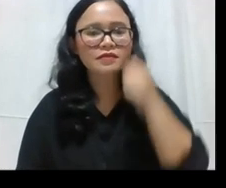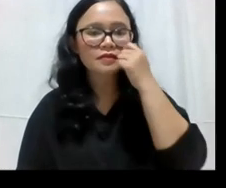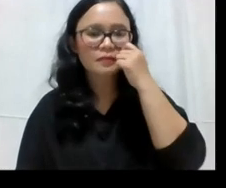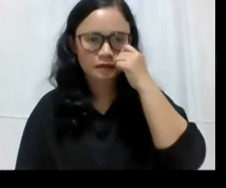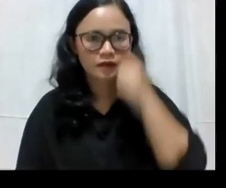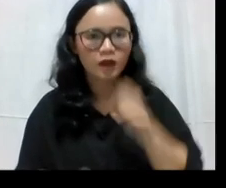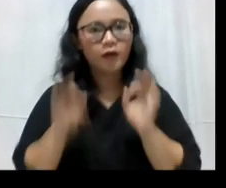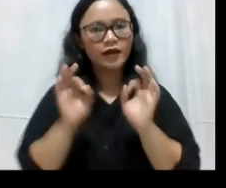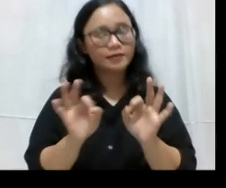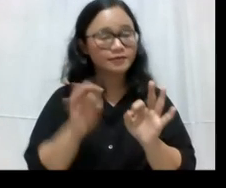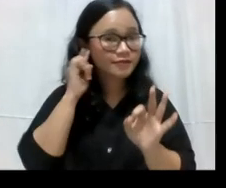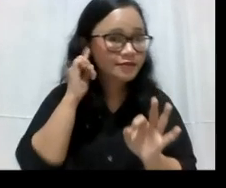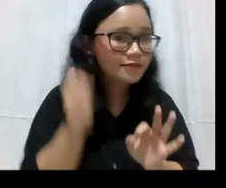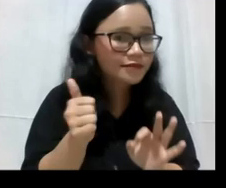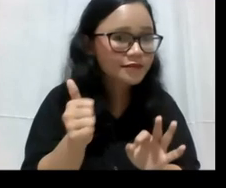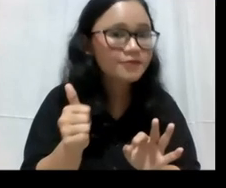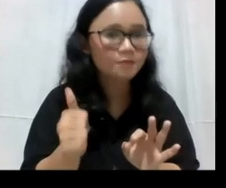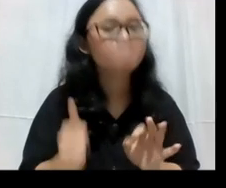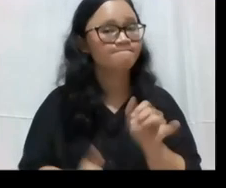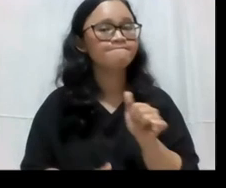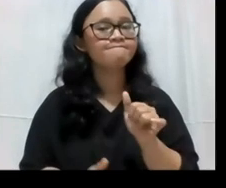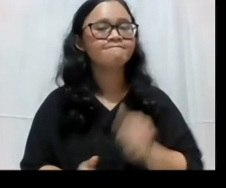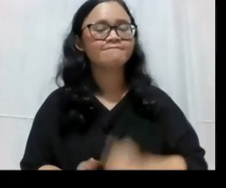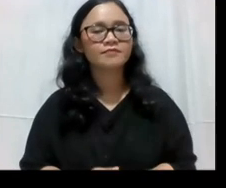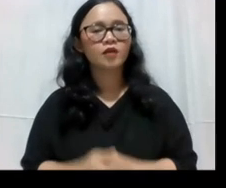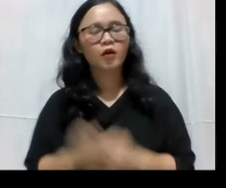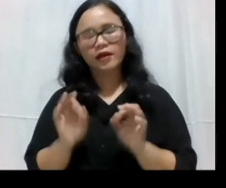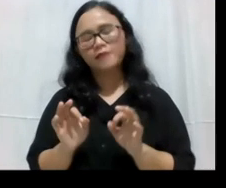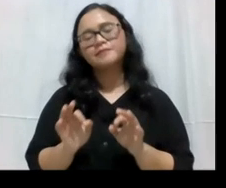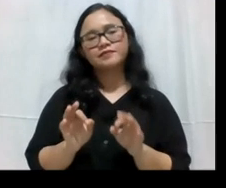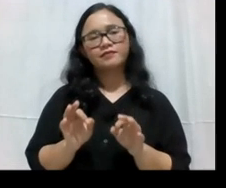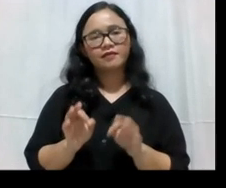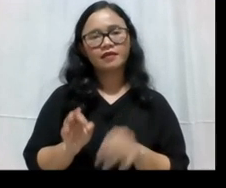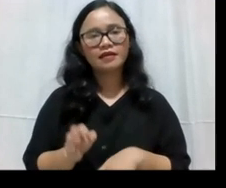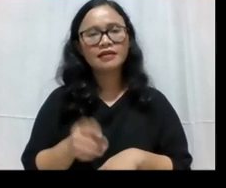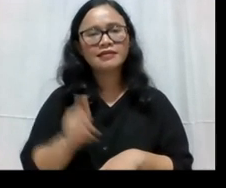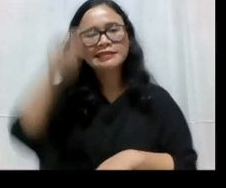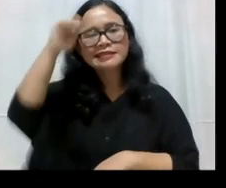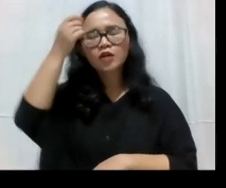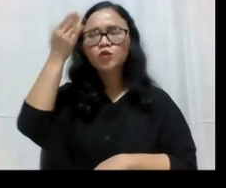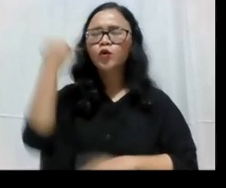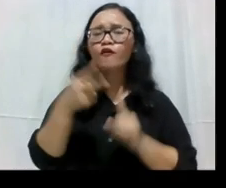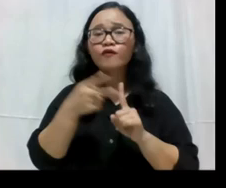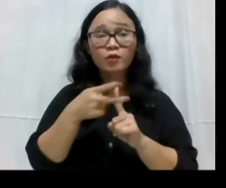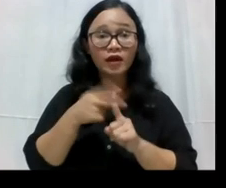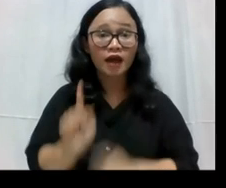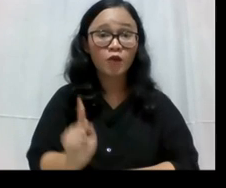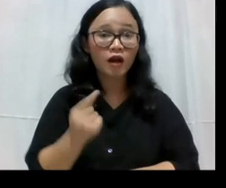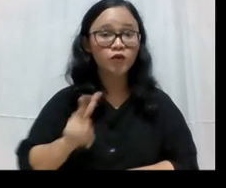Hi, can you hear me? Yeah. So, but then I just remember in early February, I